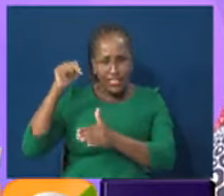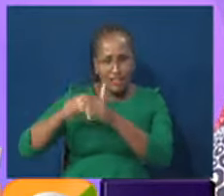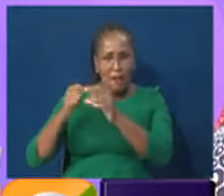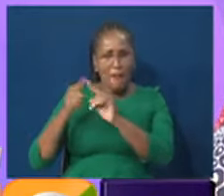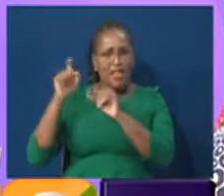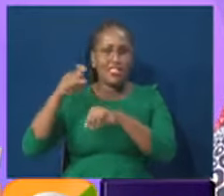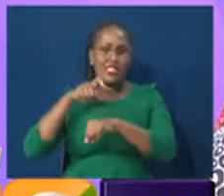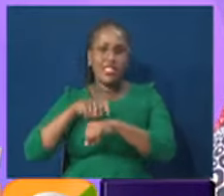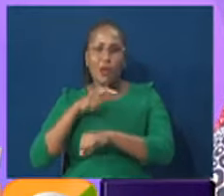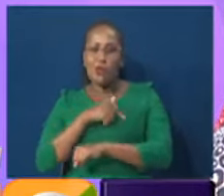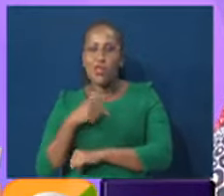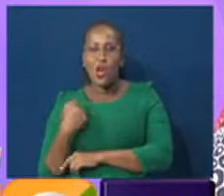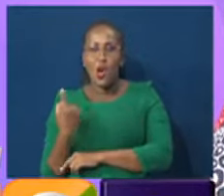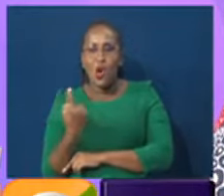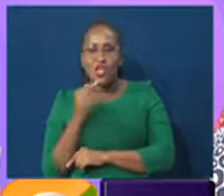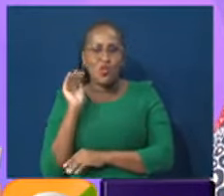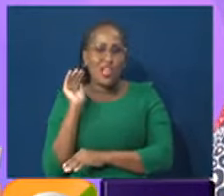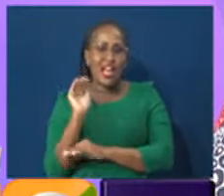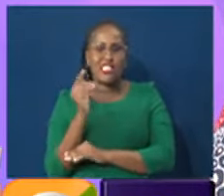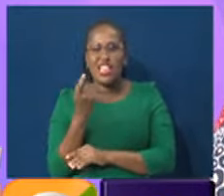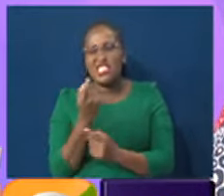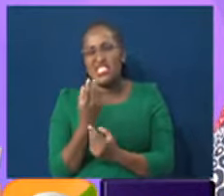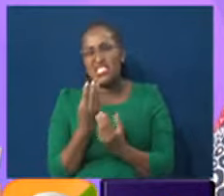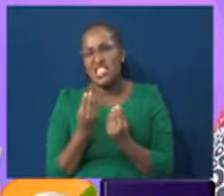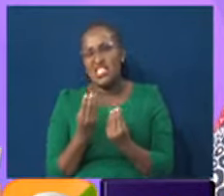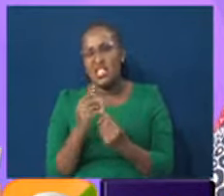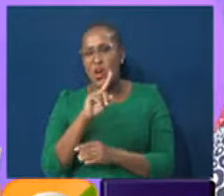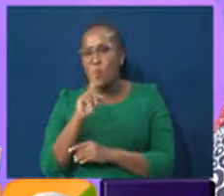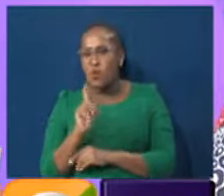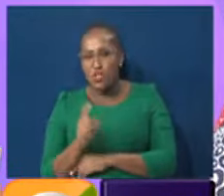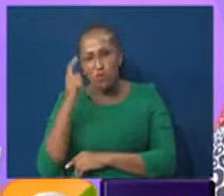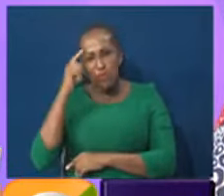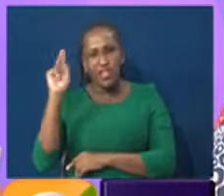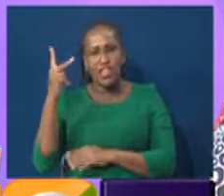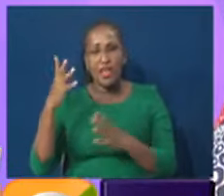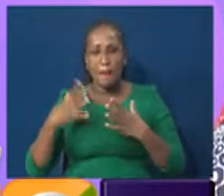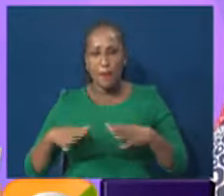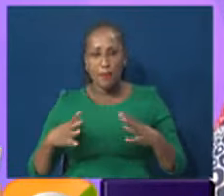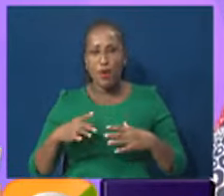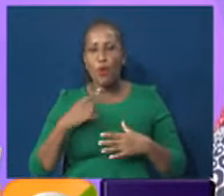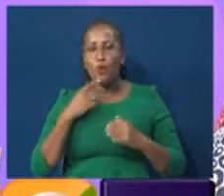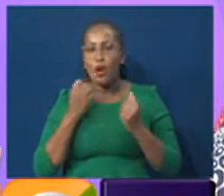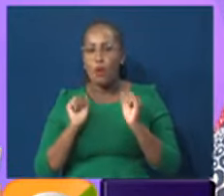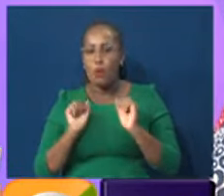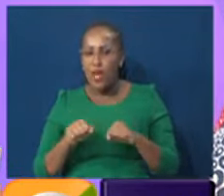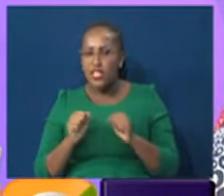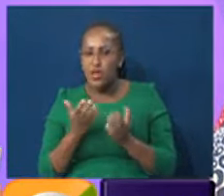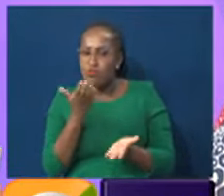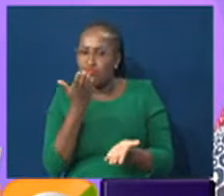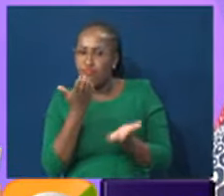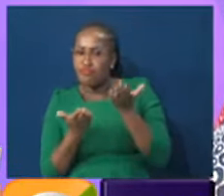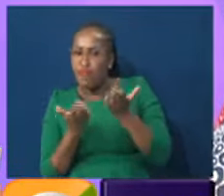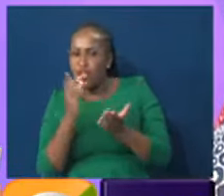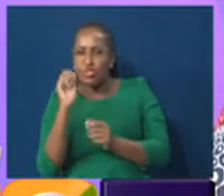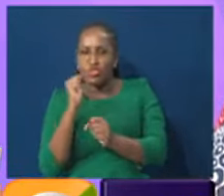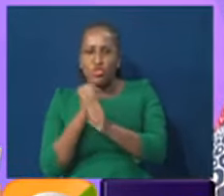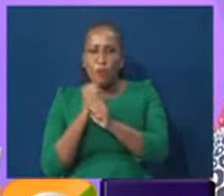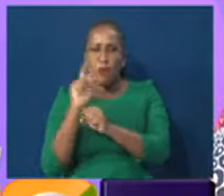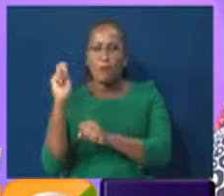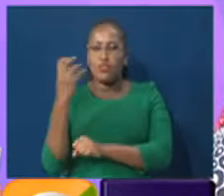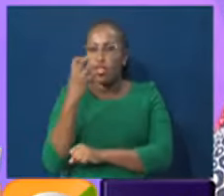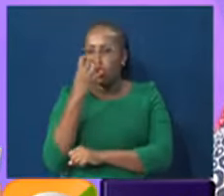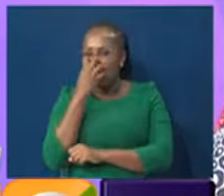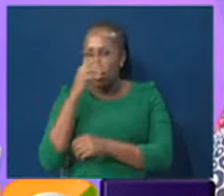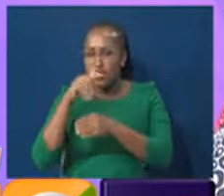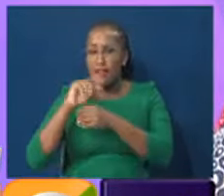round, we just asked a simple question for the citizenry to rate the president's performance, overall performance in